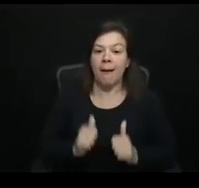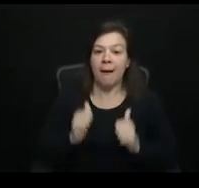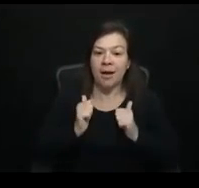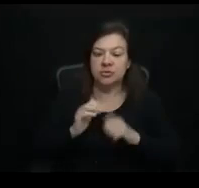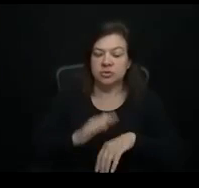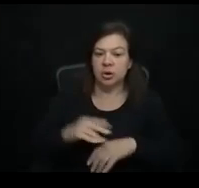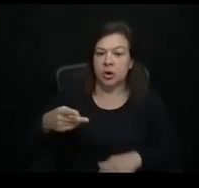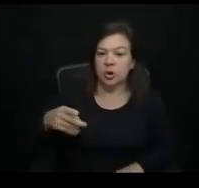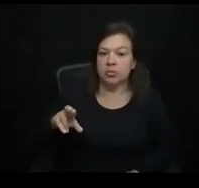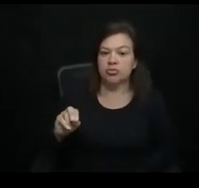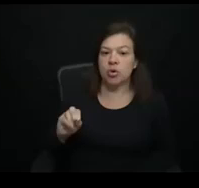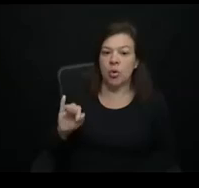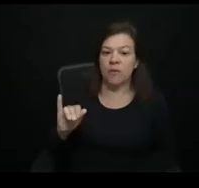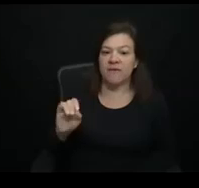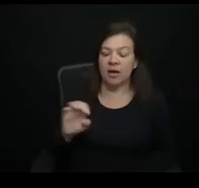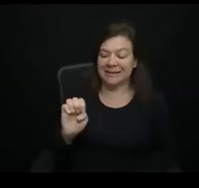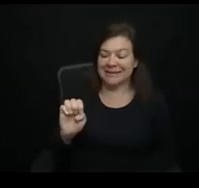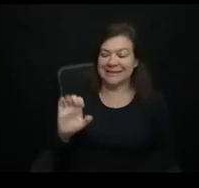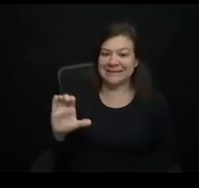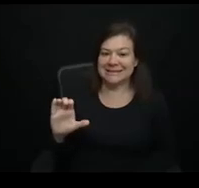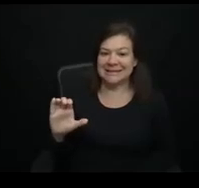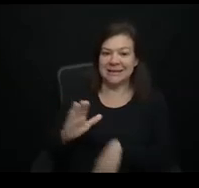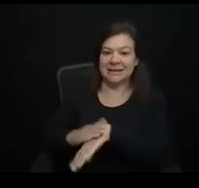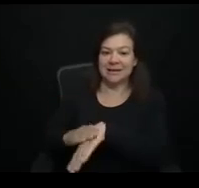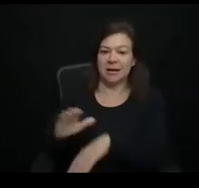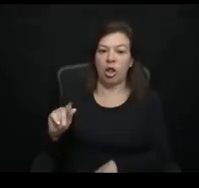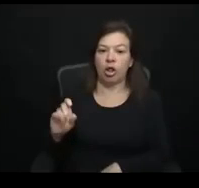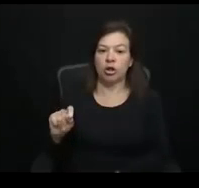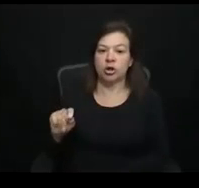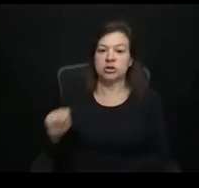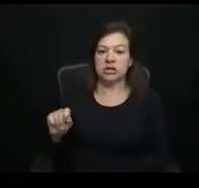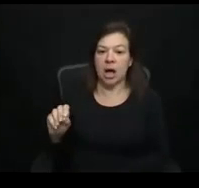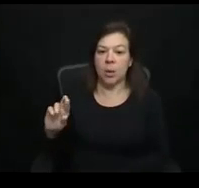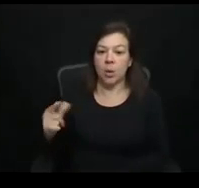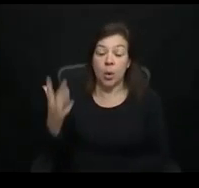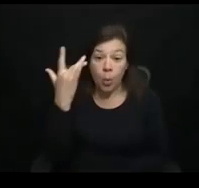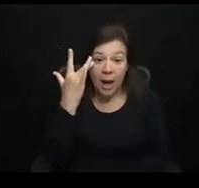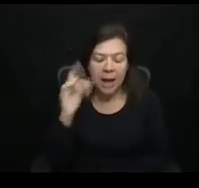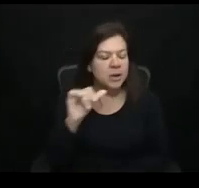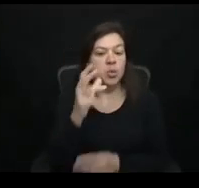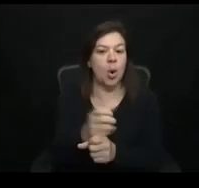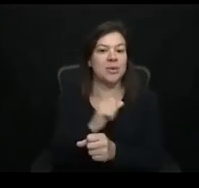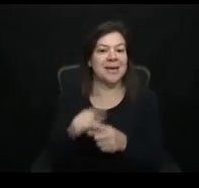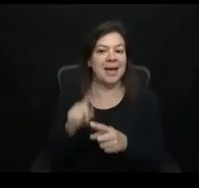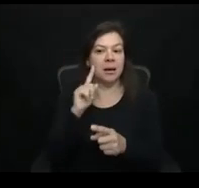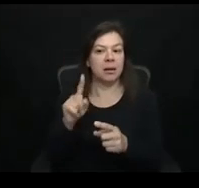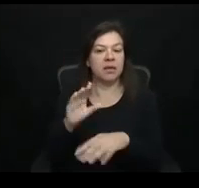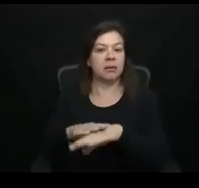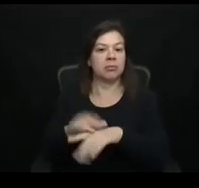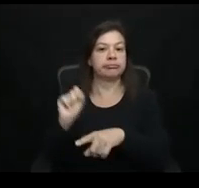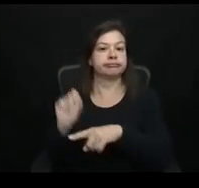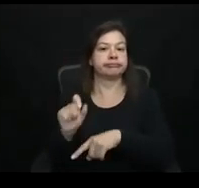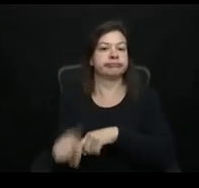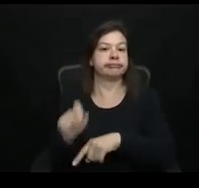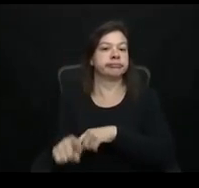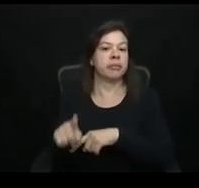on ecalert.org, because otherwise you may not receive alerts for the particular section of Eagle County